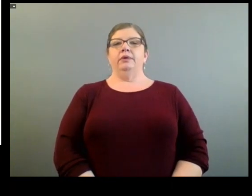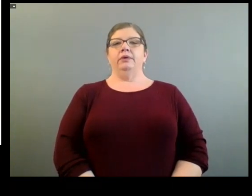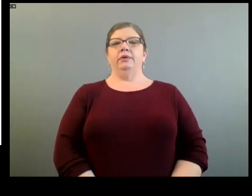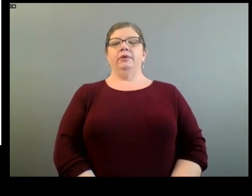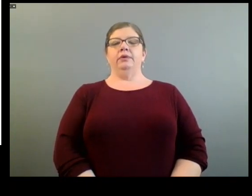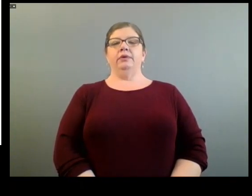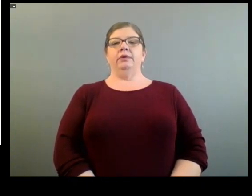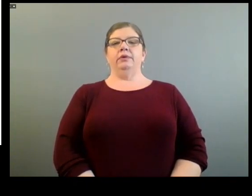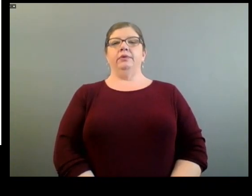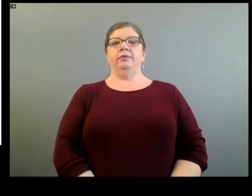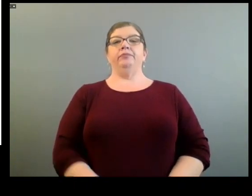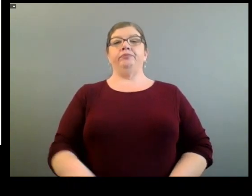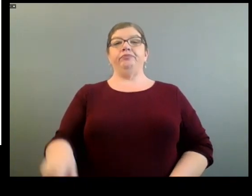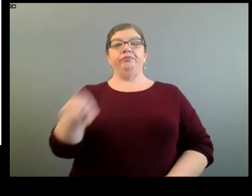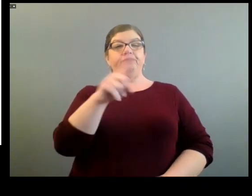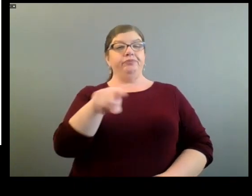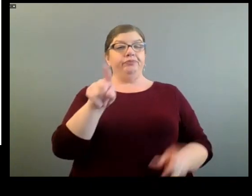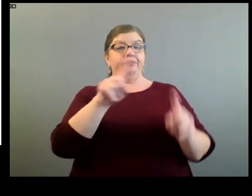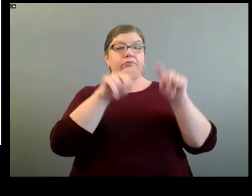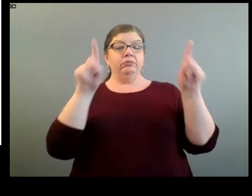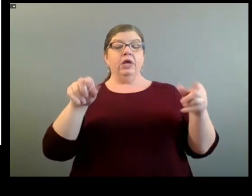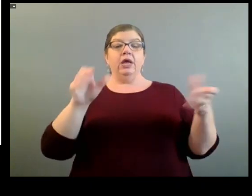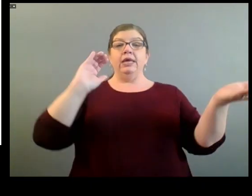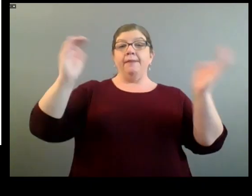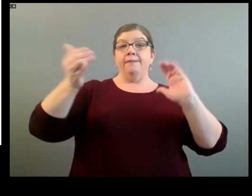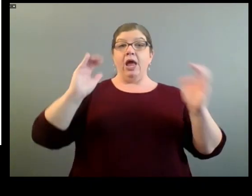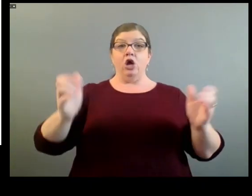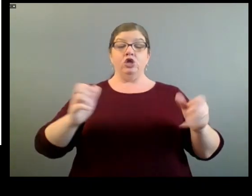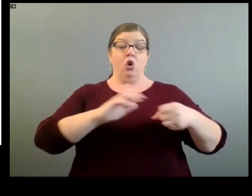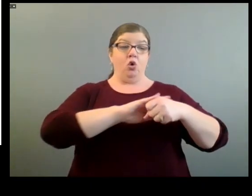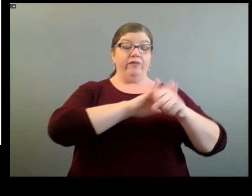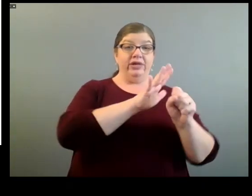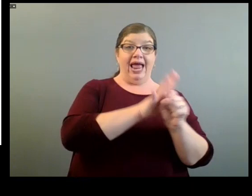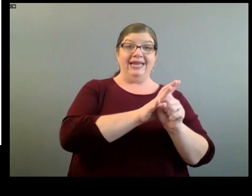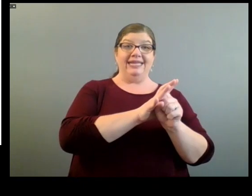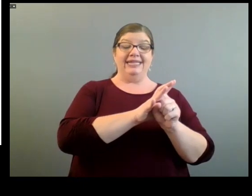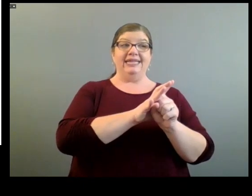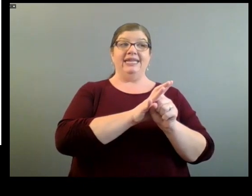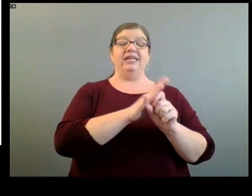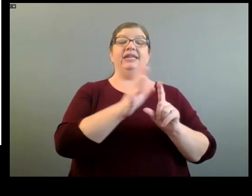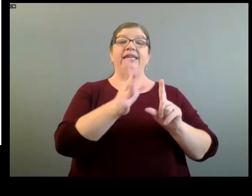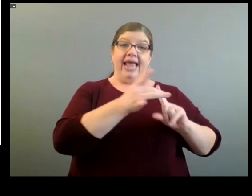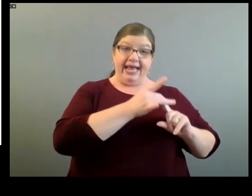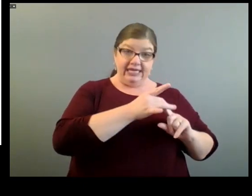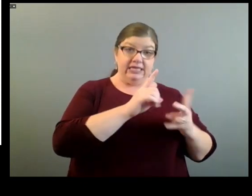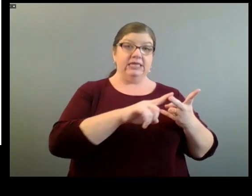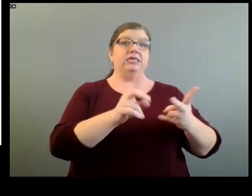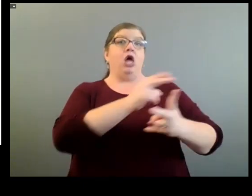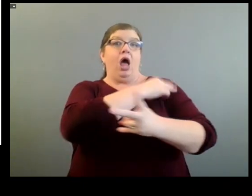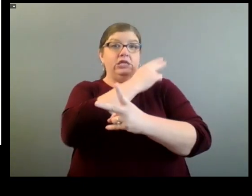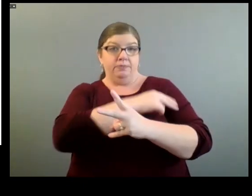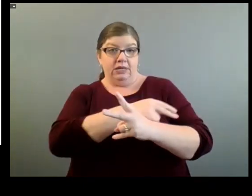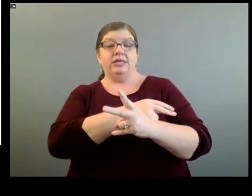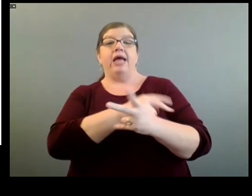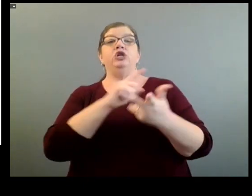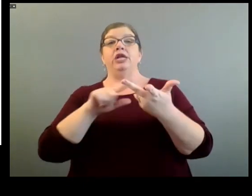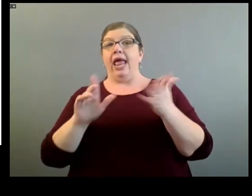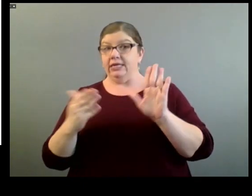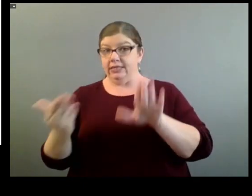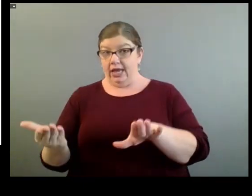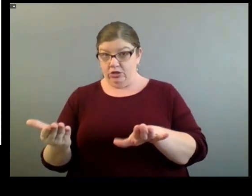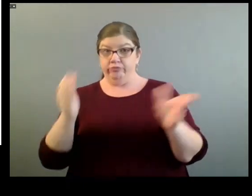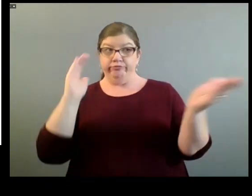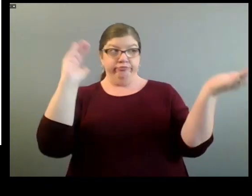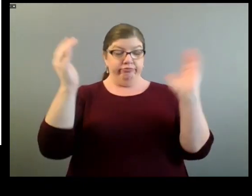This is a comparison of our COVID-19 cases, hospitalizations, and deaths